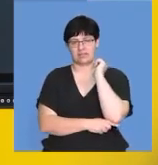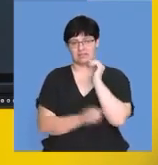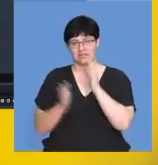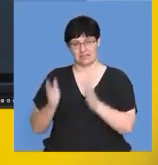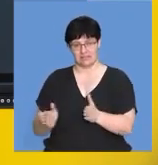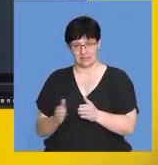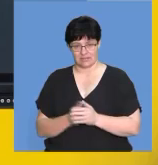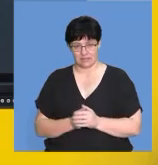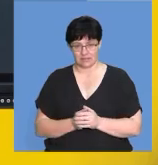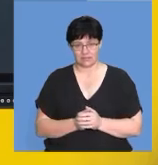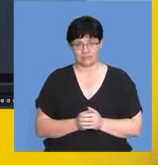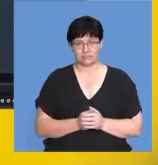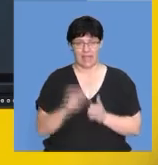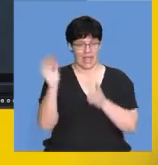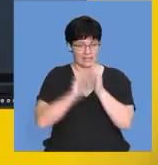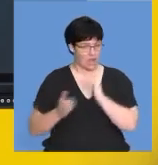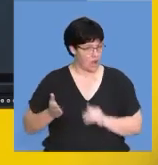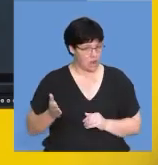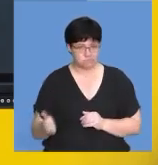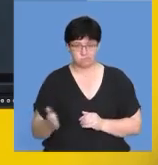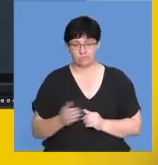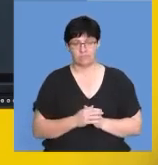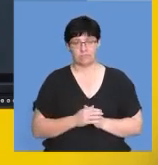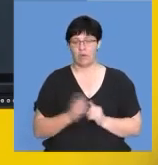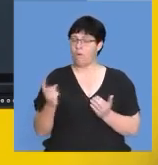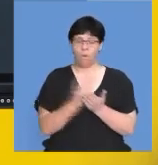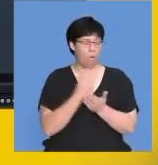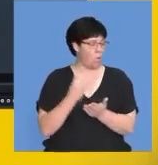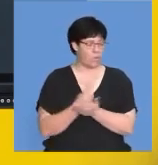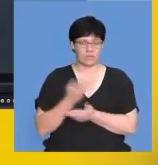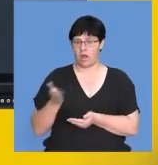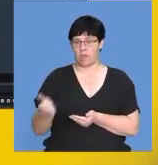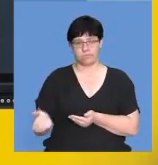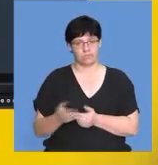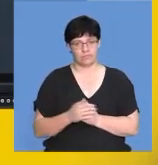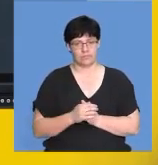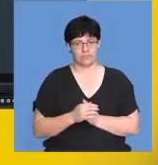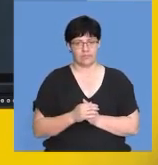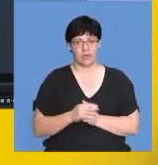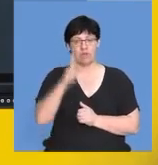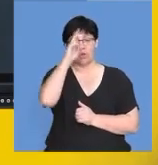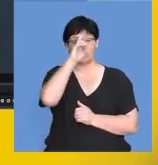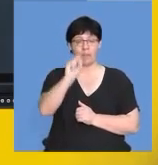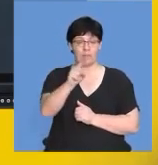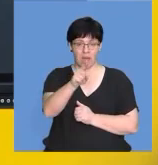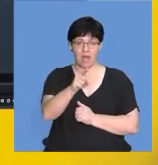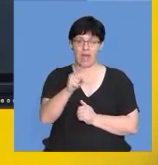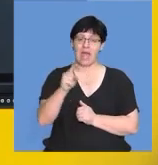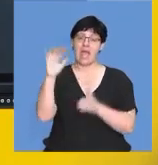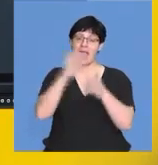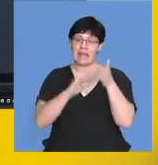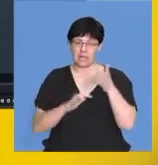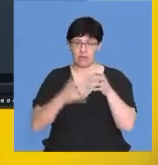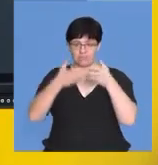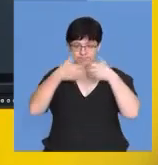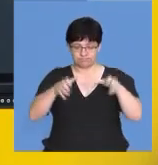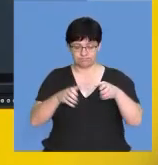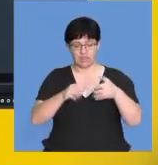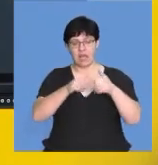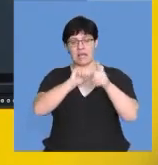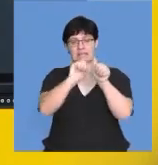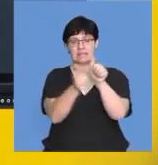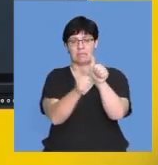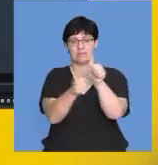segment. Essays are there. They would always be in this exam, but remember that the essay is often broken up into